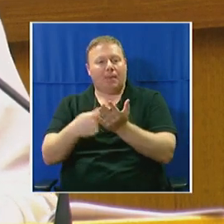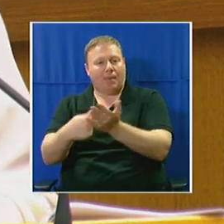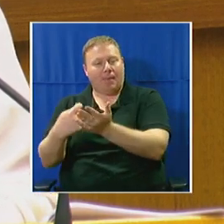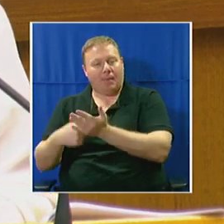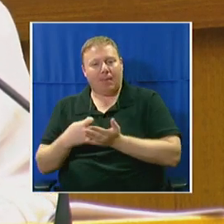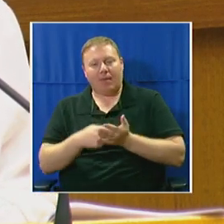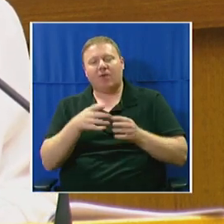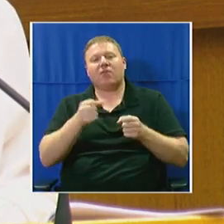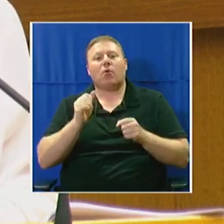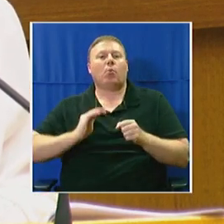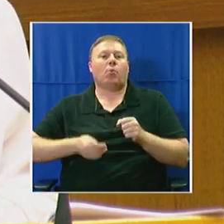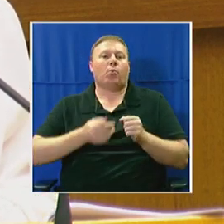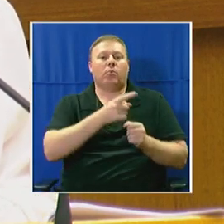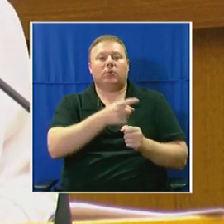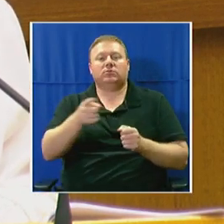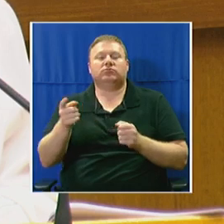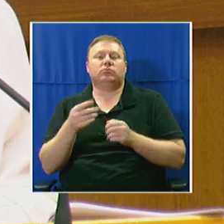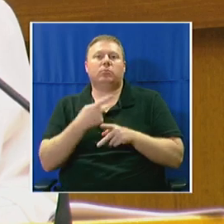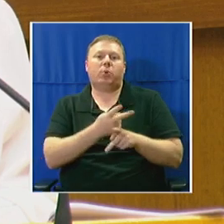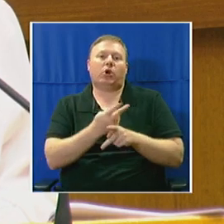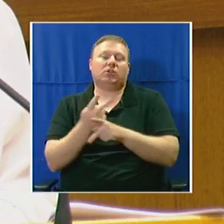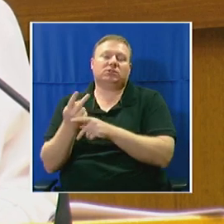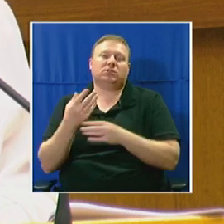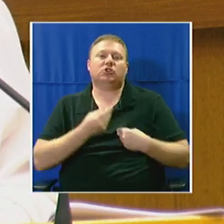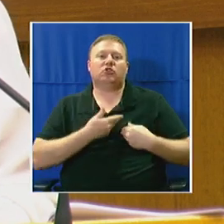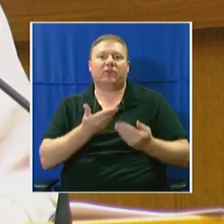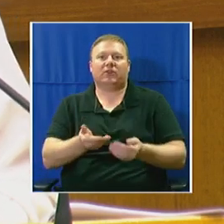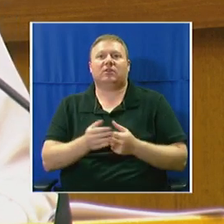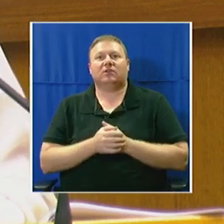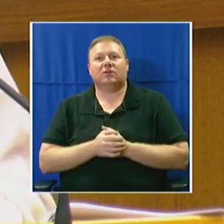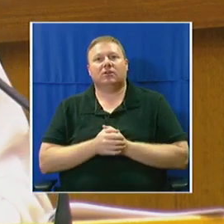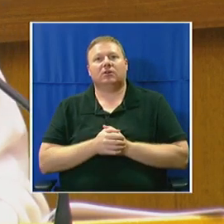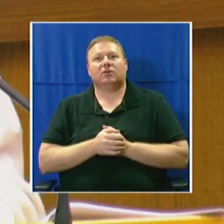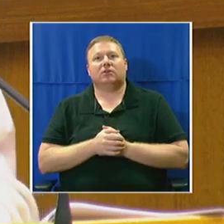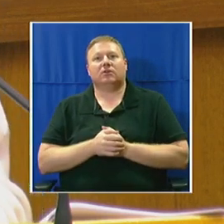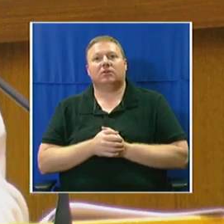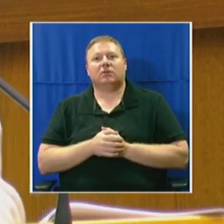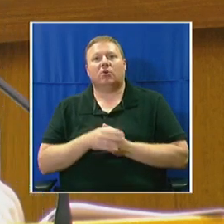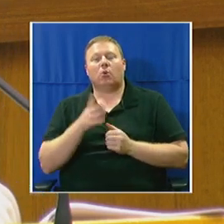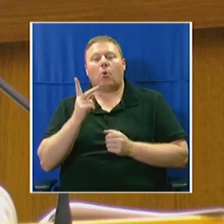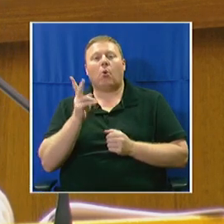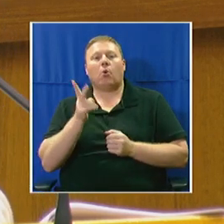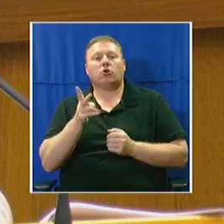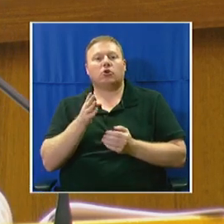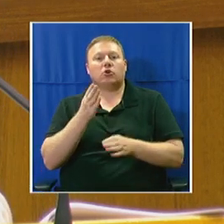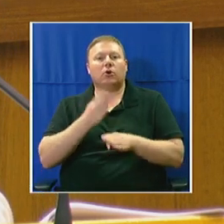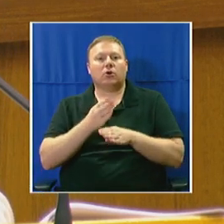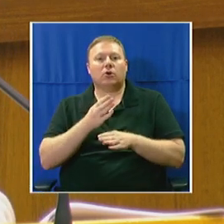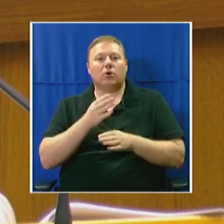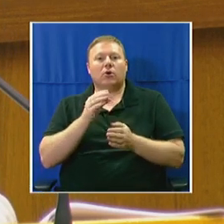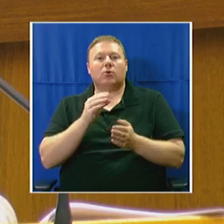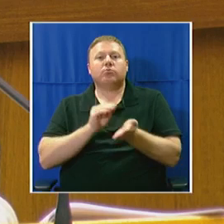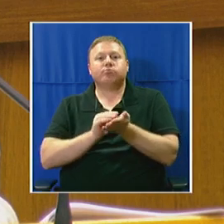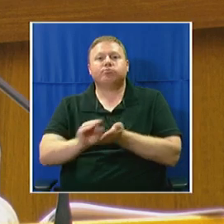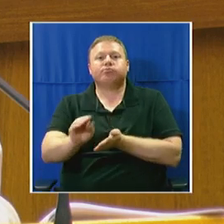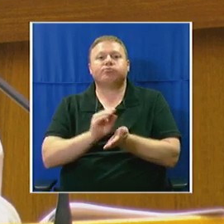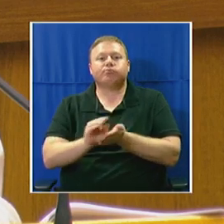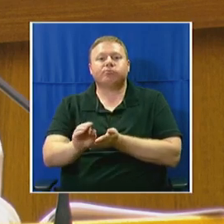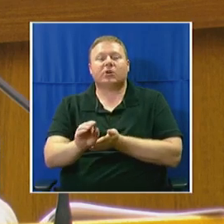companies has enrolled over 2 2 2,700 female students in training programs to become